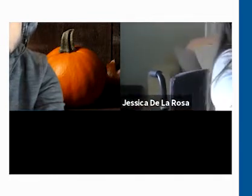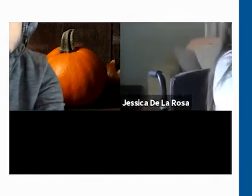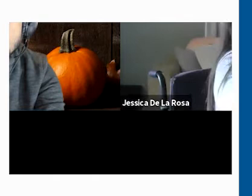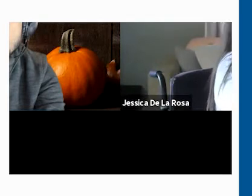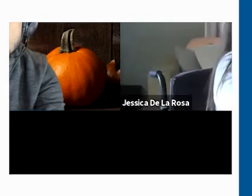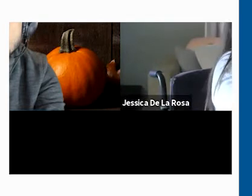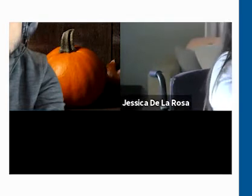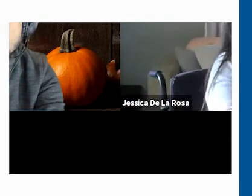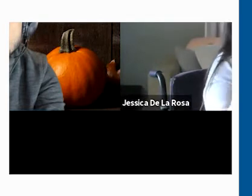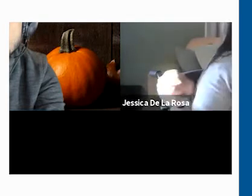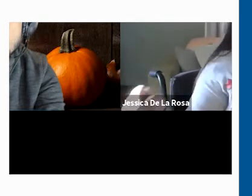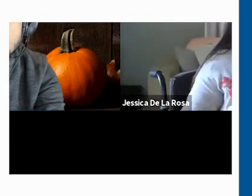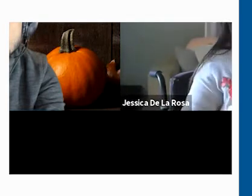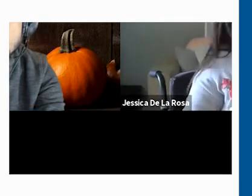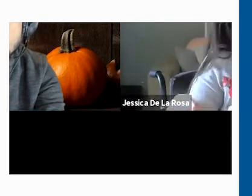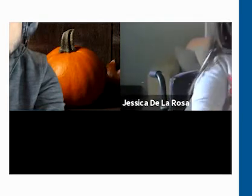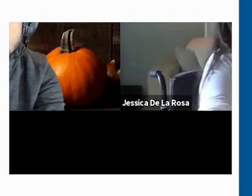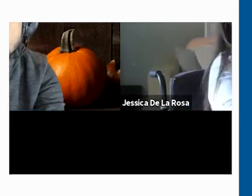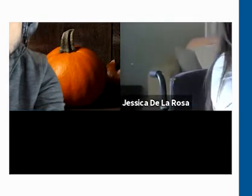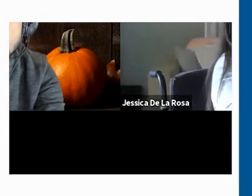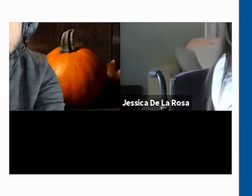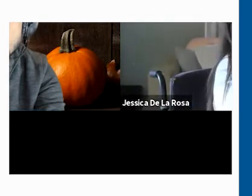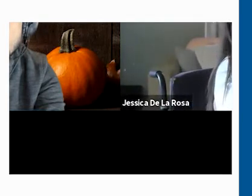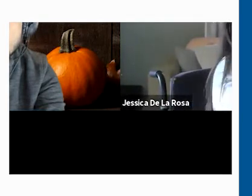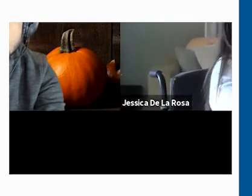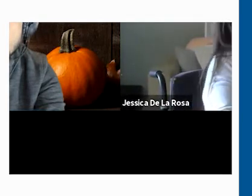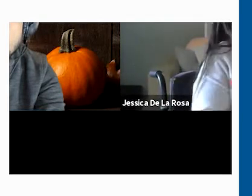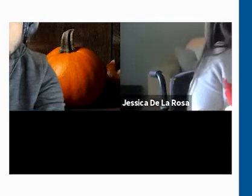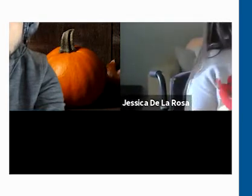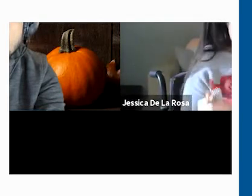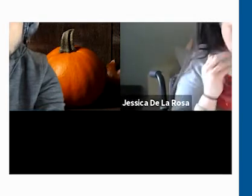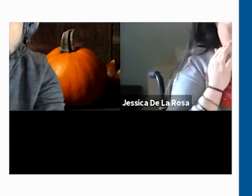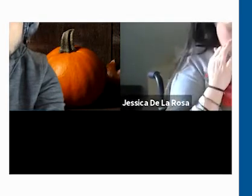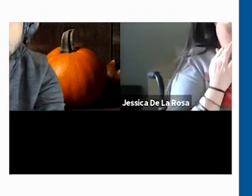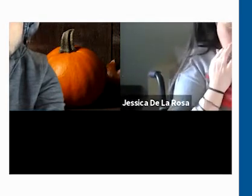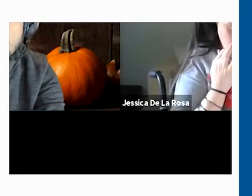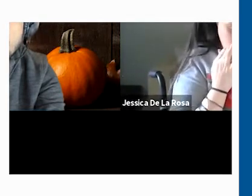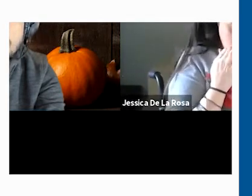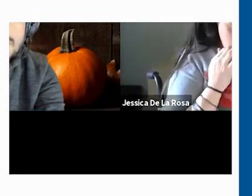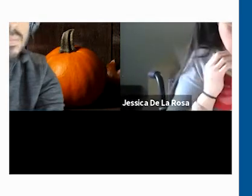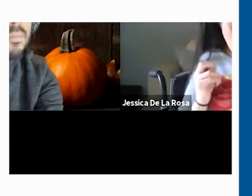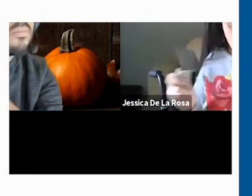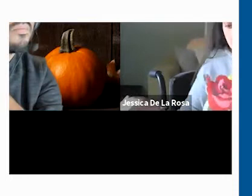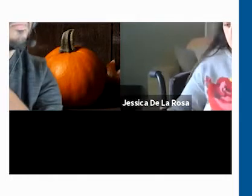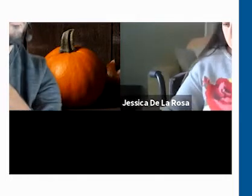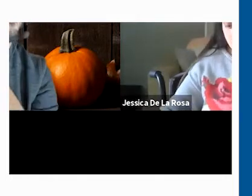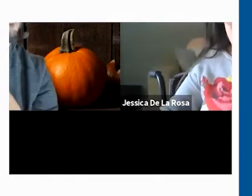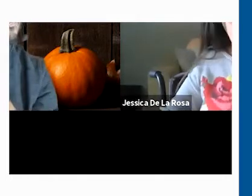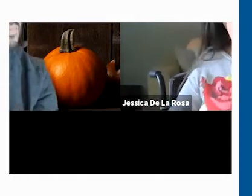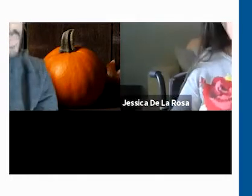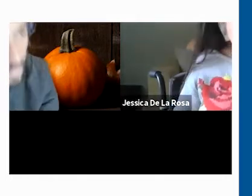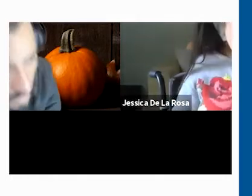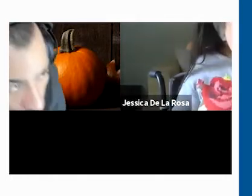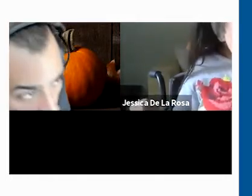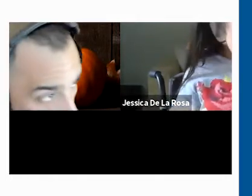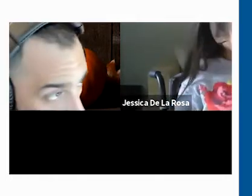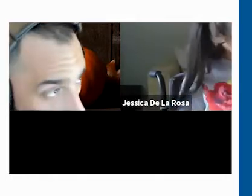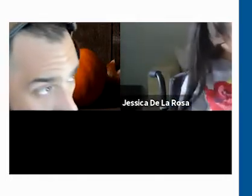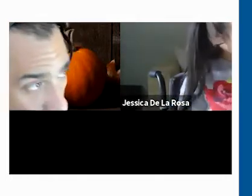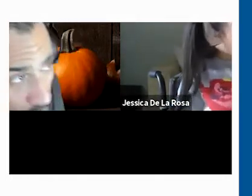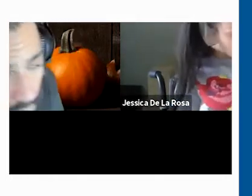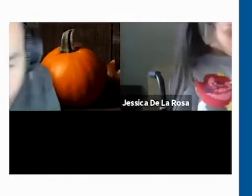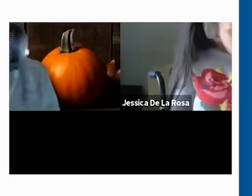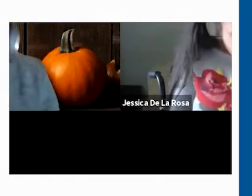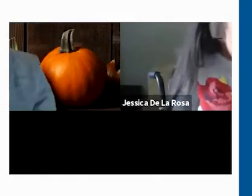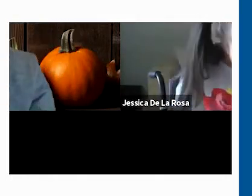But that's before COVID. Right now, it's more virtual. So those are the accommodations that we do